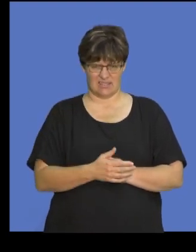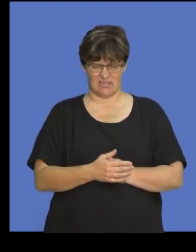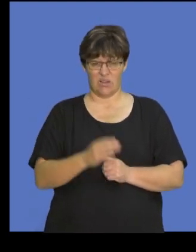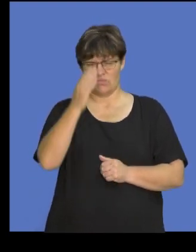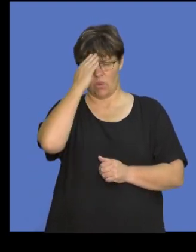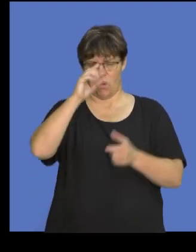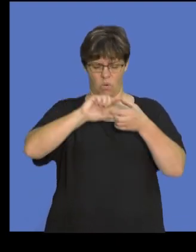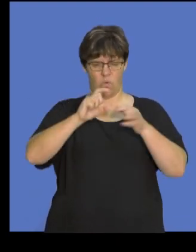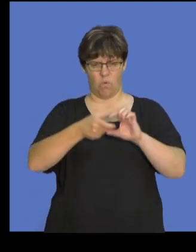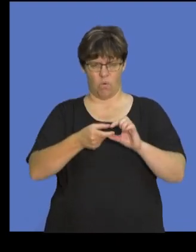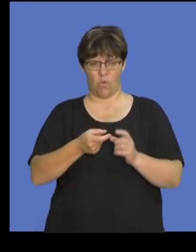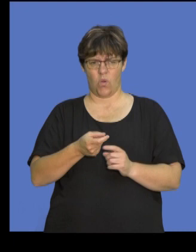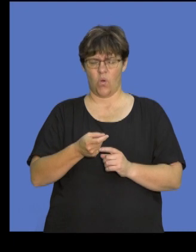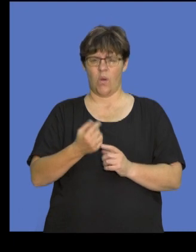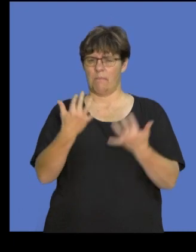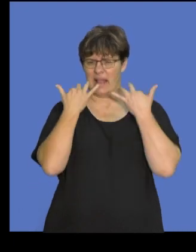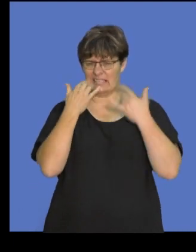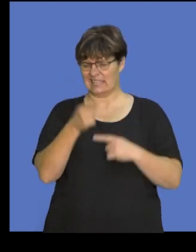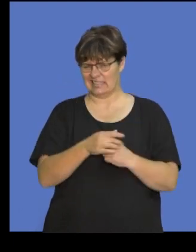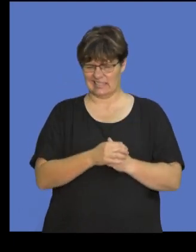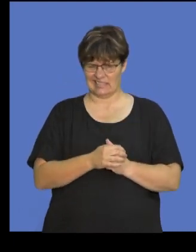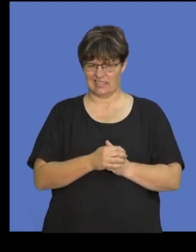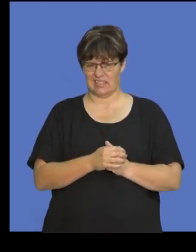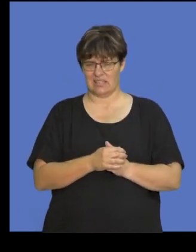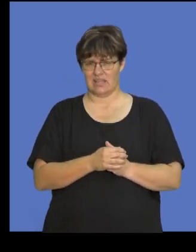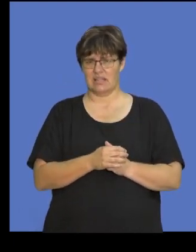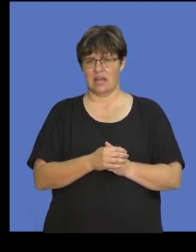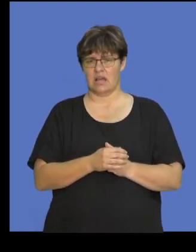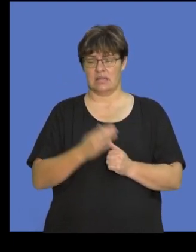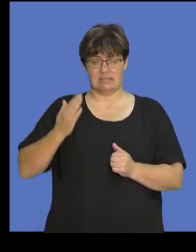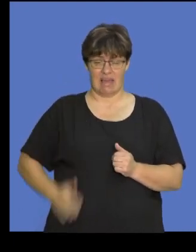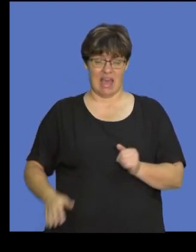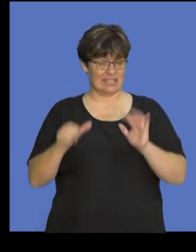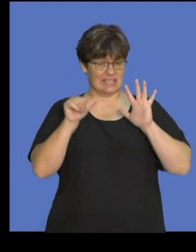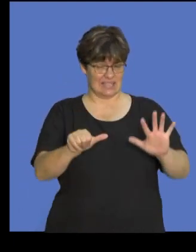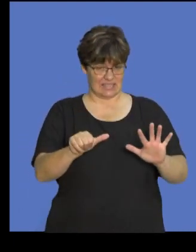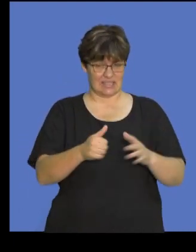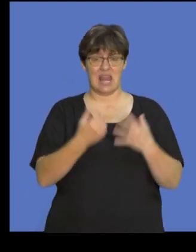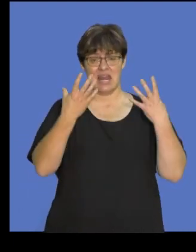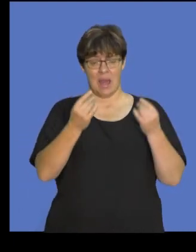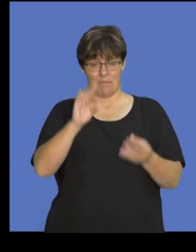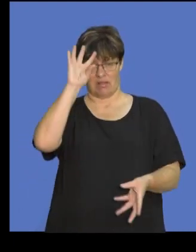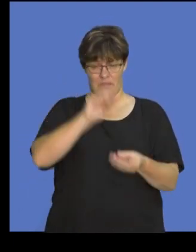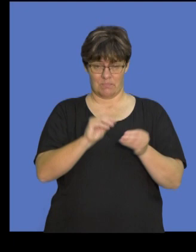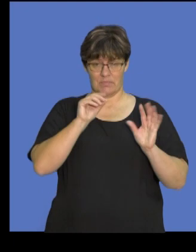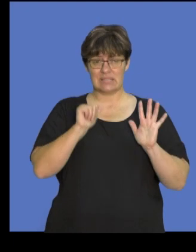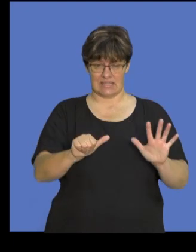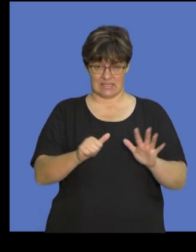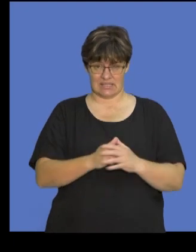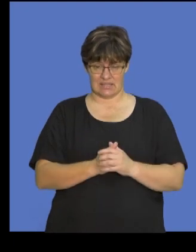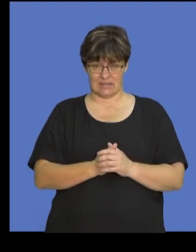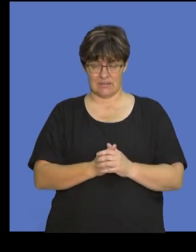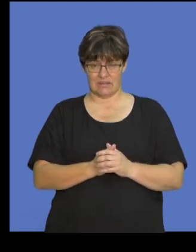it's usually a plastic cube and it has 6 sides, so it has 6 numbers on each